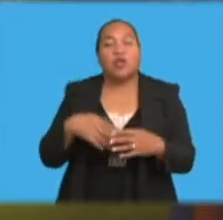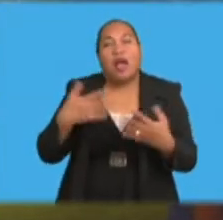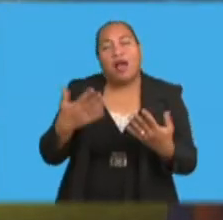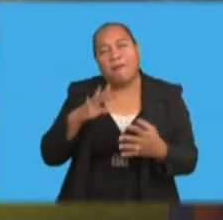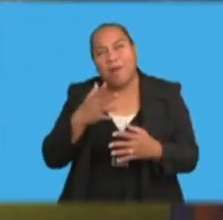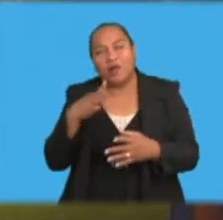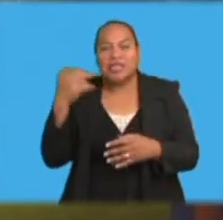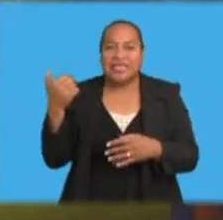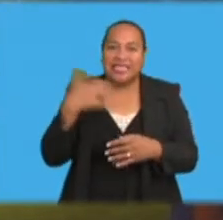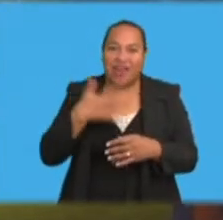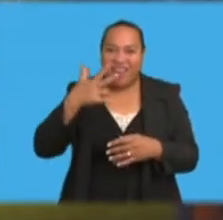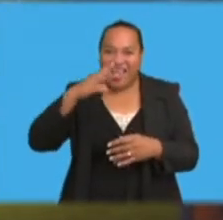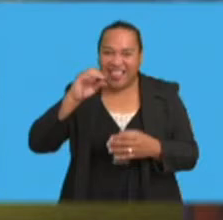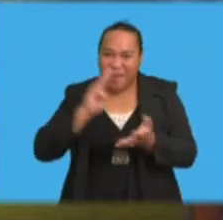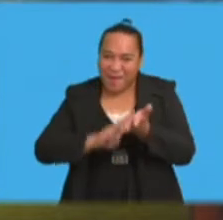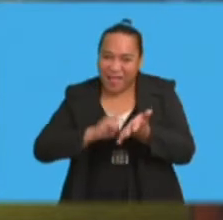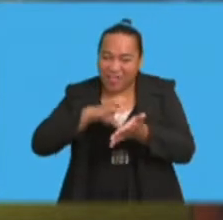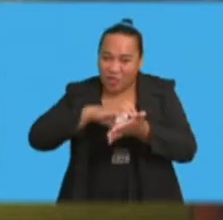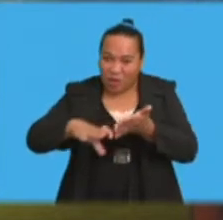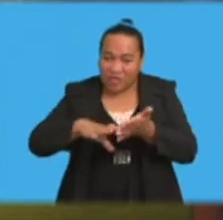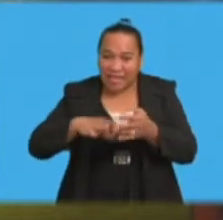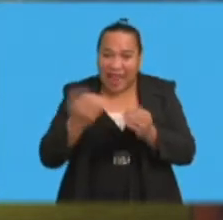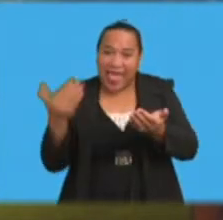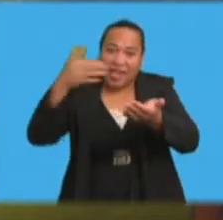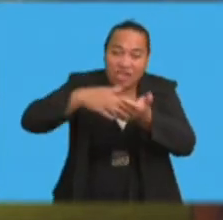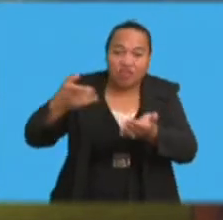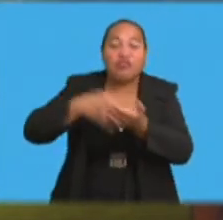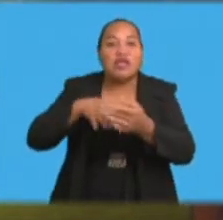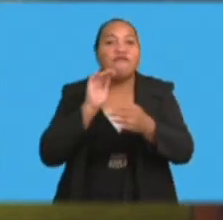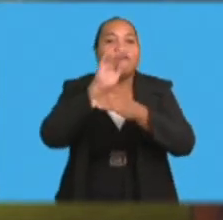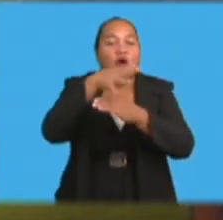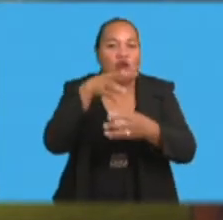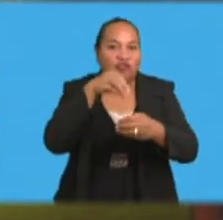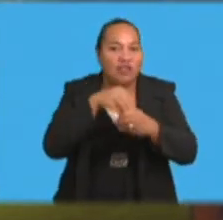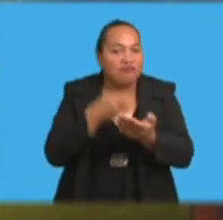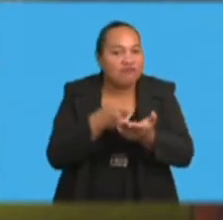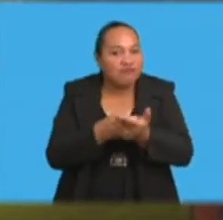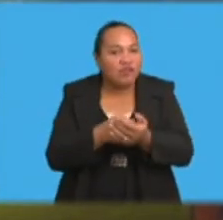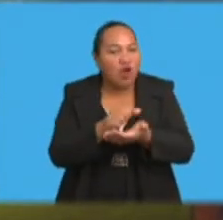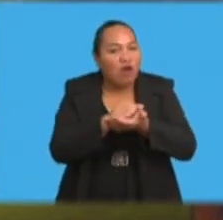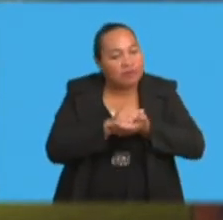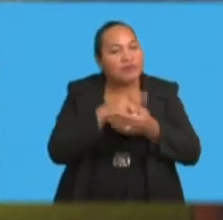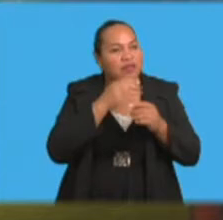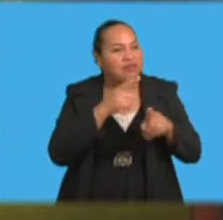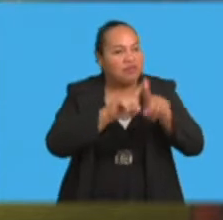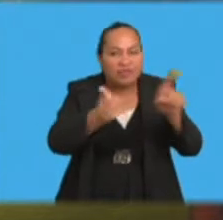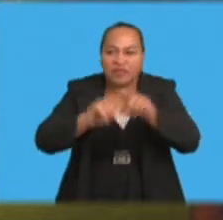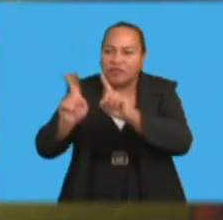$680 million of additional and callable foreign reserves are held by non-bank financial